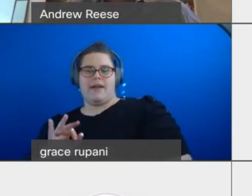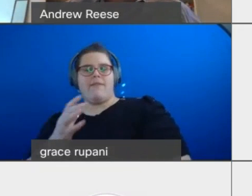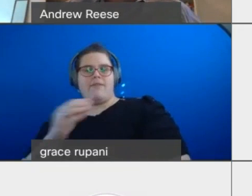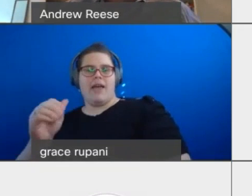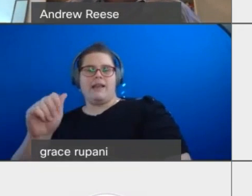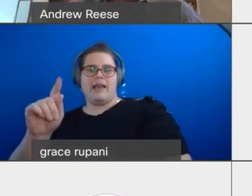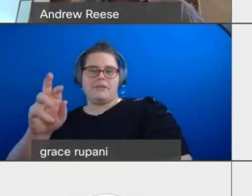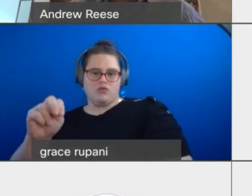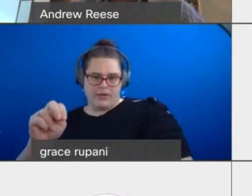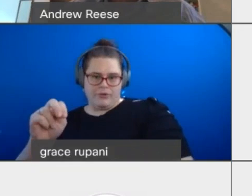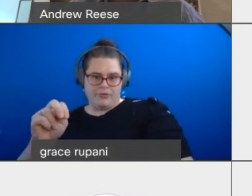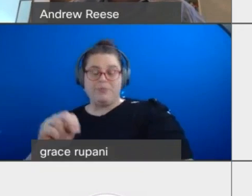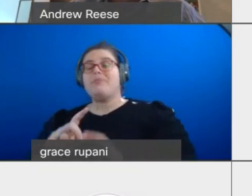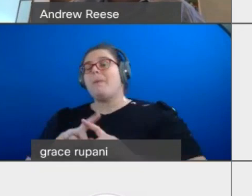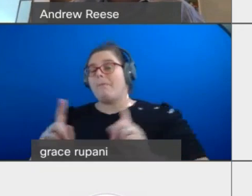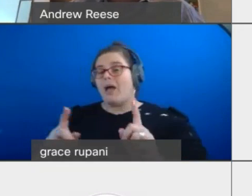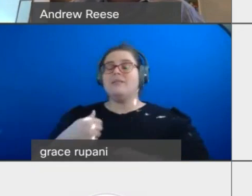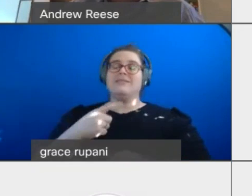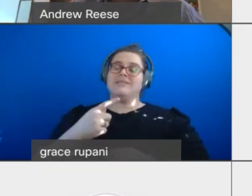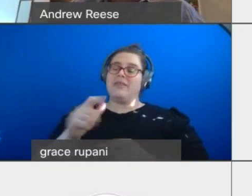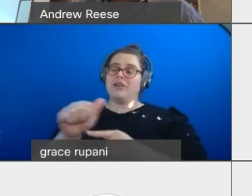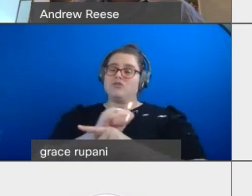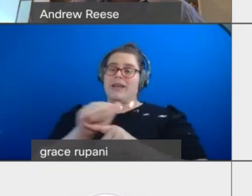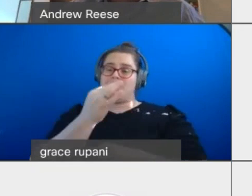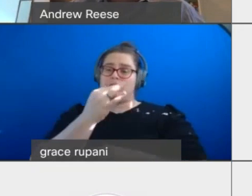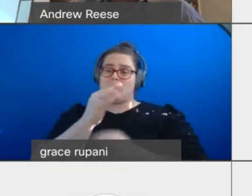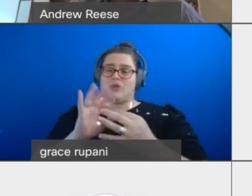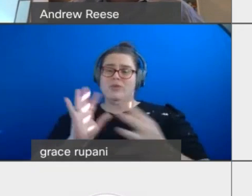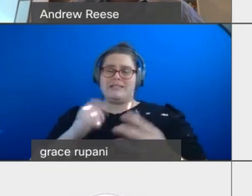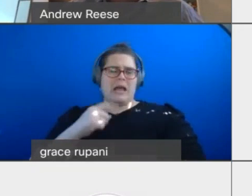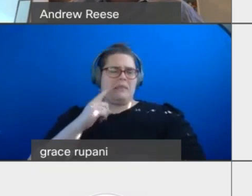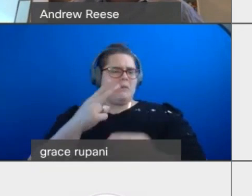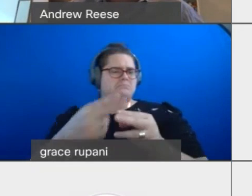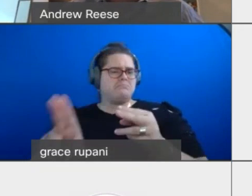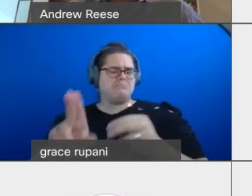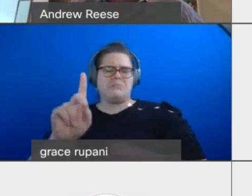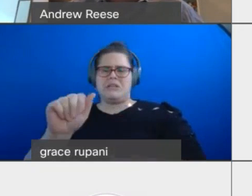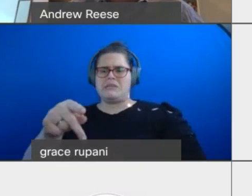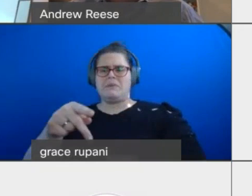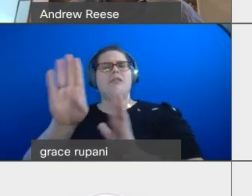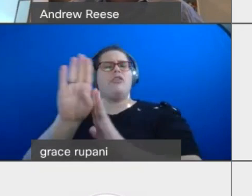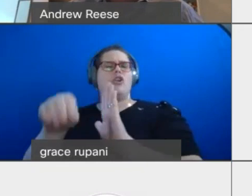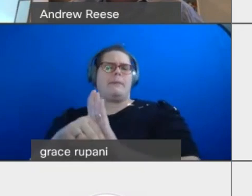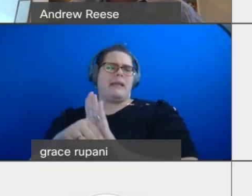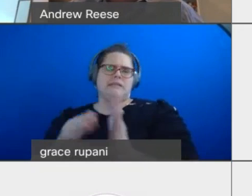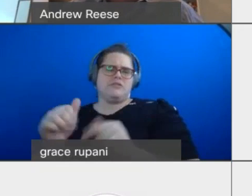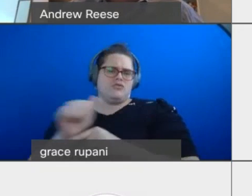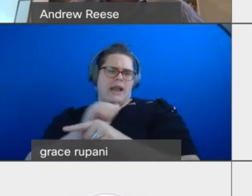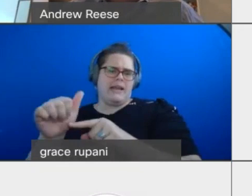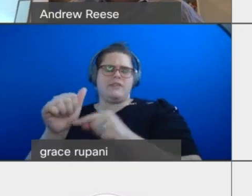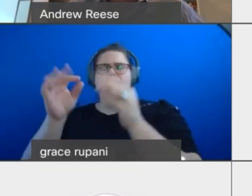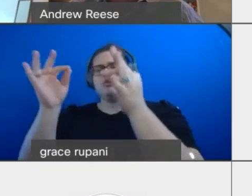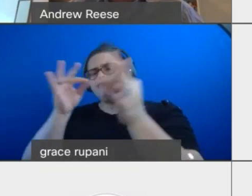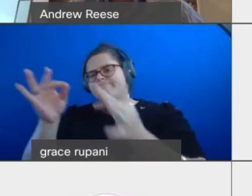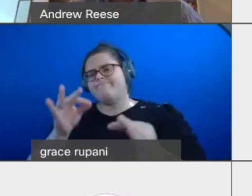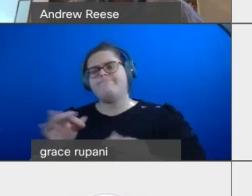that will be forthcoming, I think will be no more than 30 minutes for DSPs, just to show them the nuances of checking in and